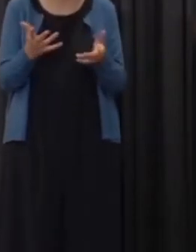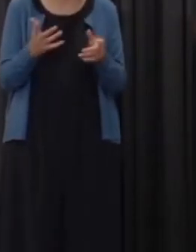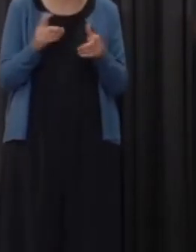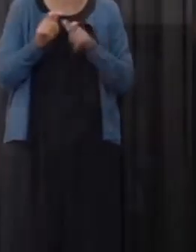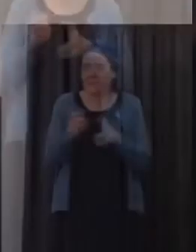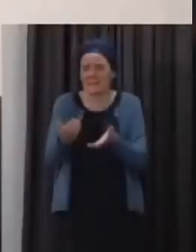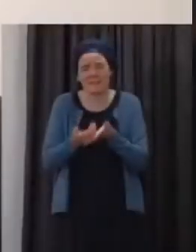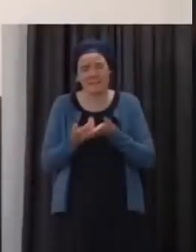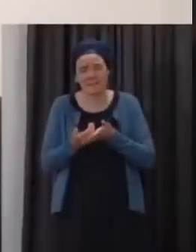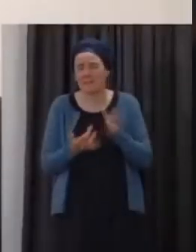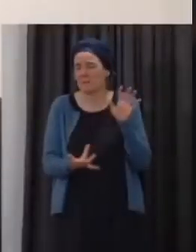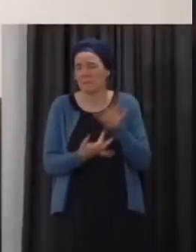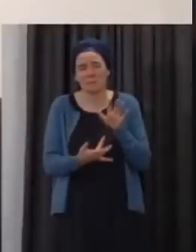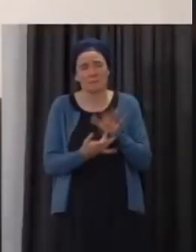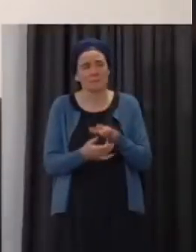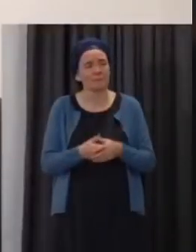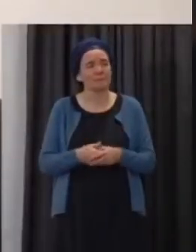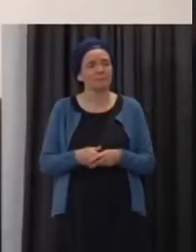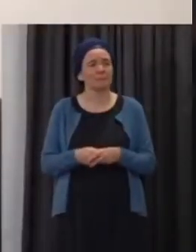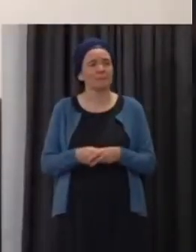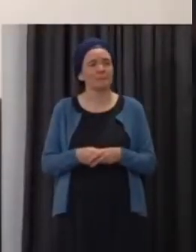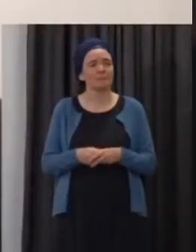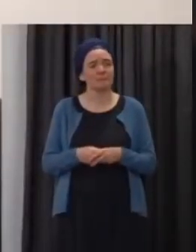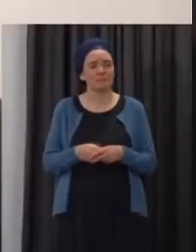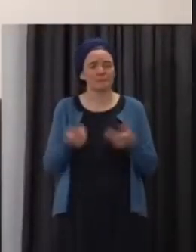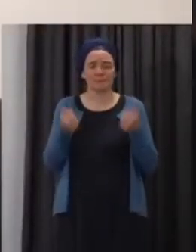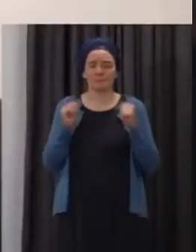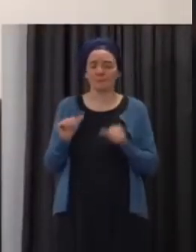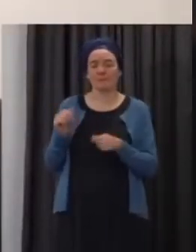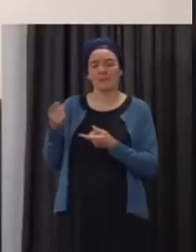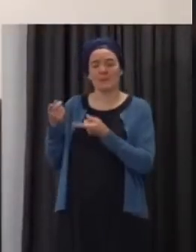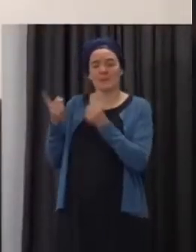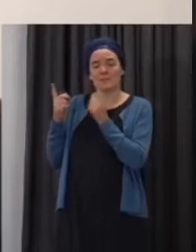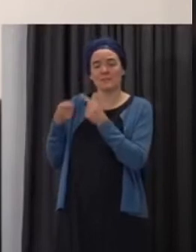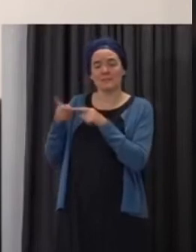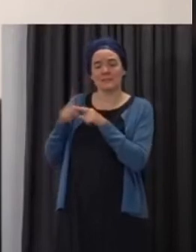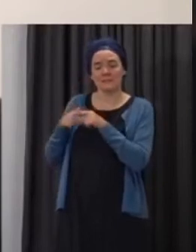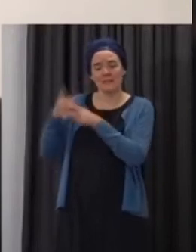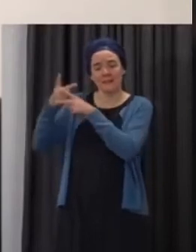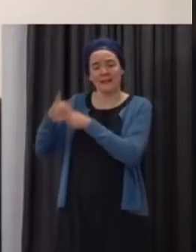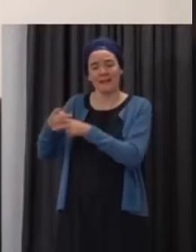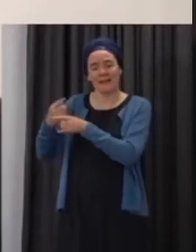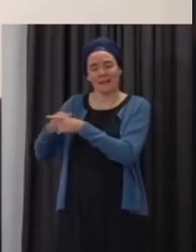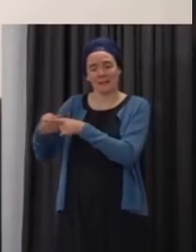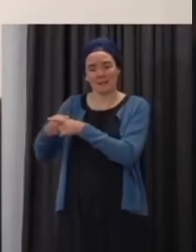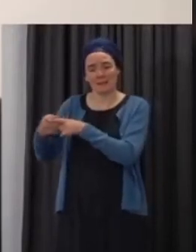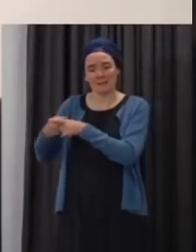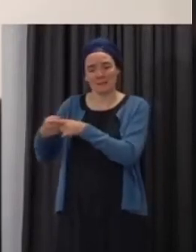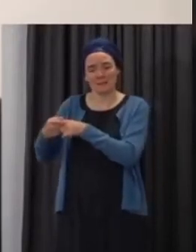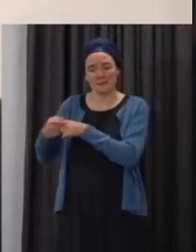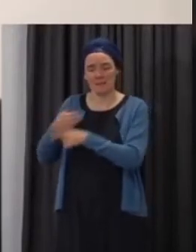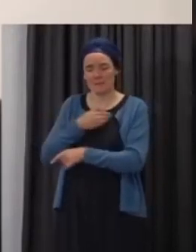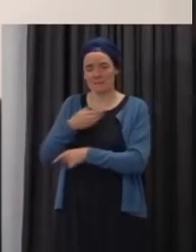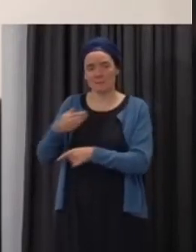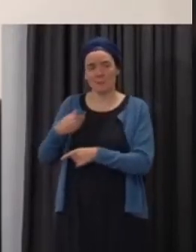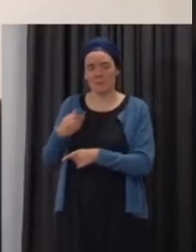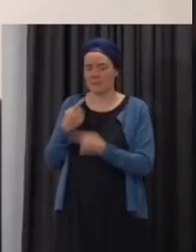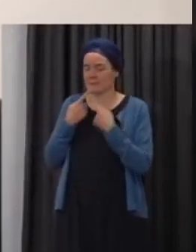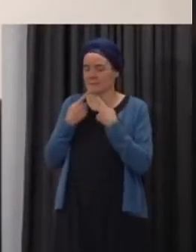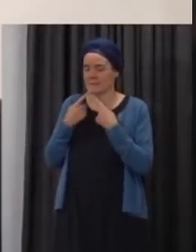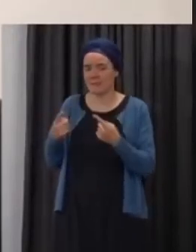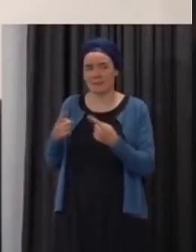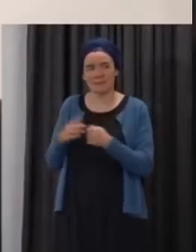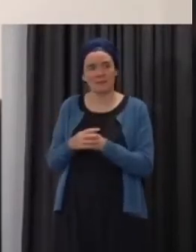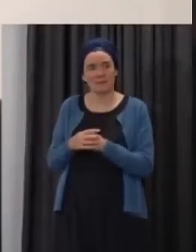Thanks. Professor Green, the Chief Executive of Care England, told the Health Select Committee this morning that despite what other people have said in England, there